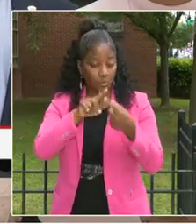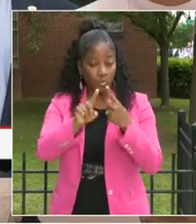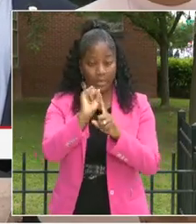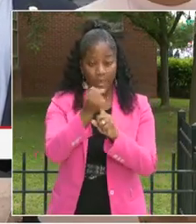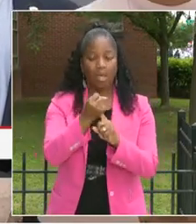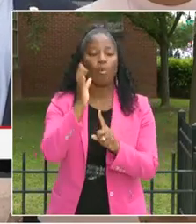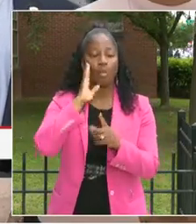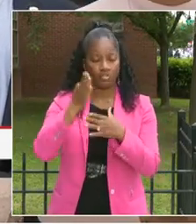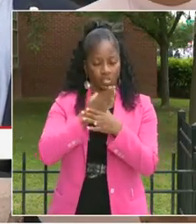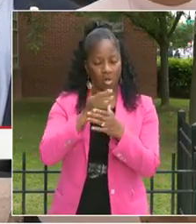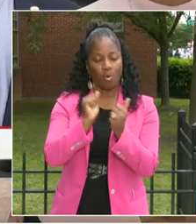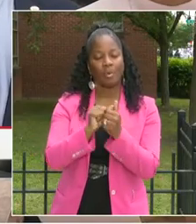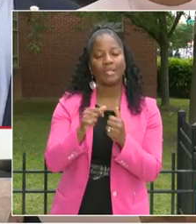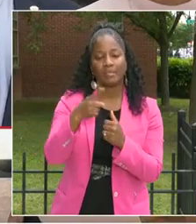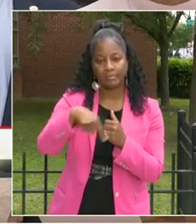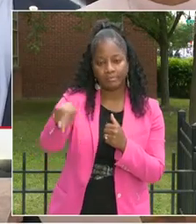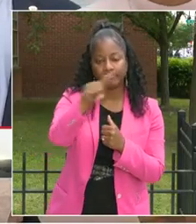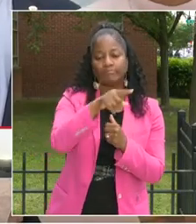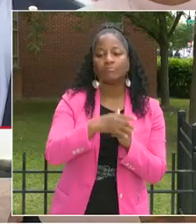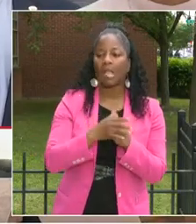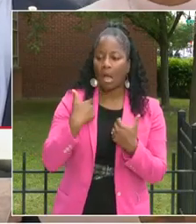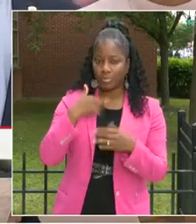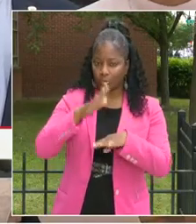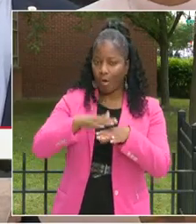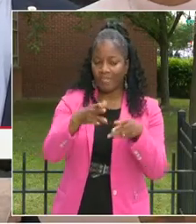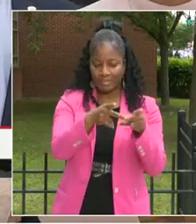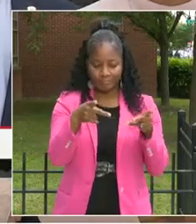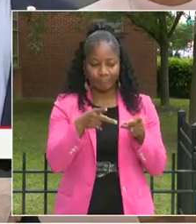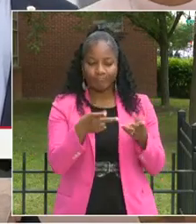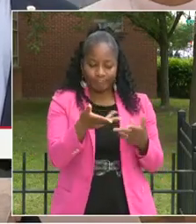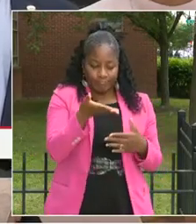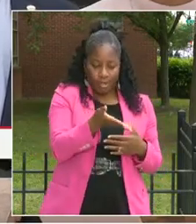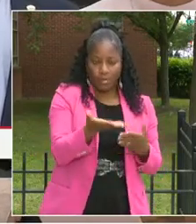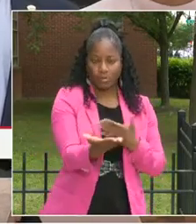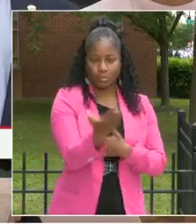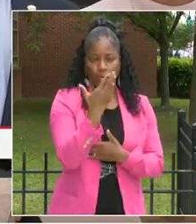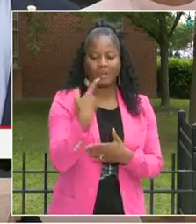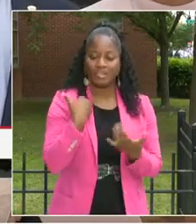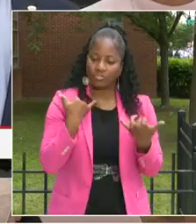with the media. I was on the scene this morning, and our detectives are still working that case right now.